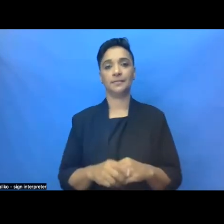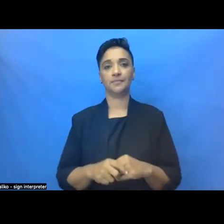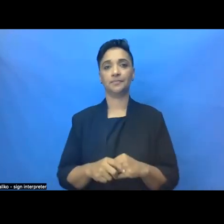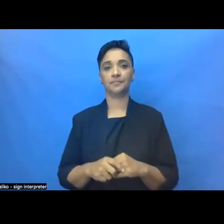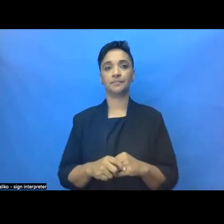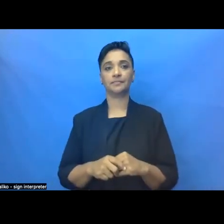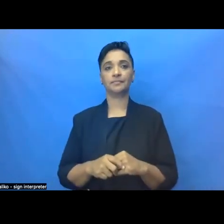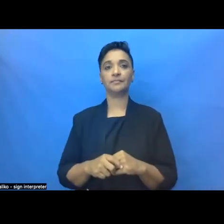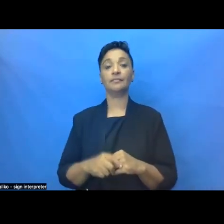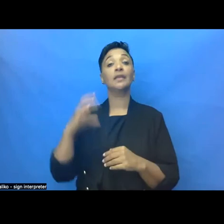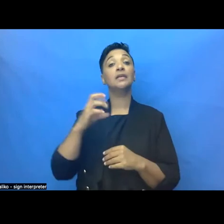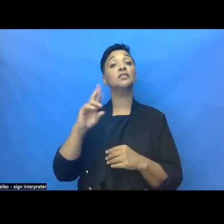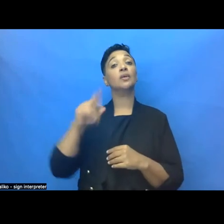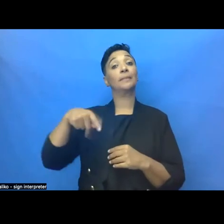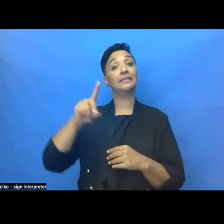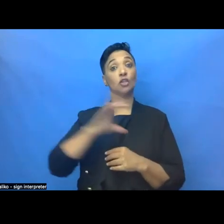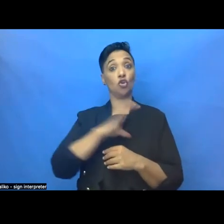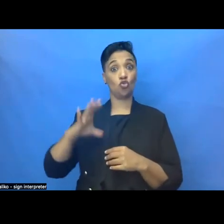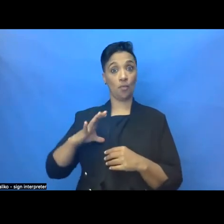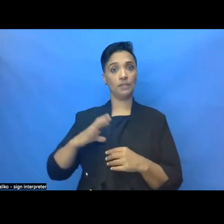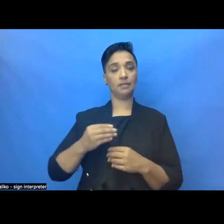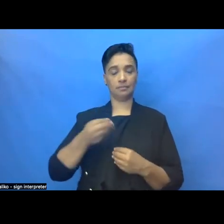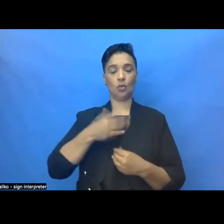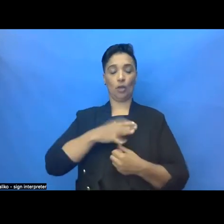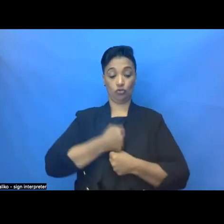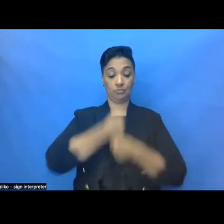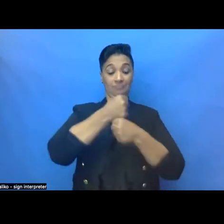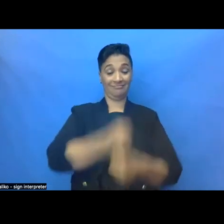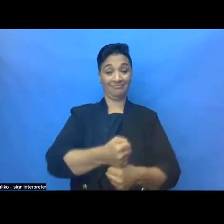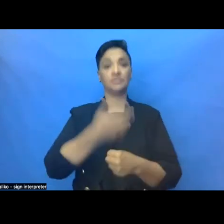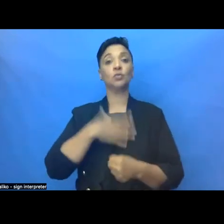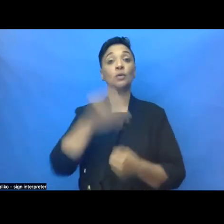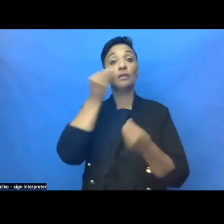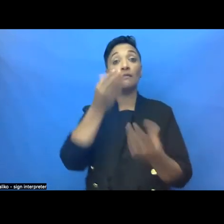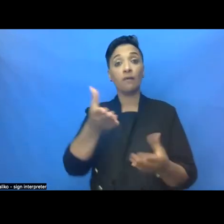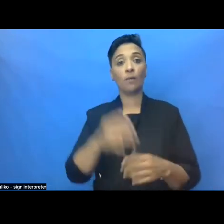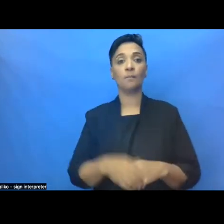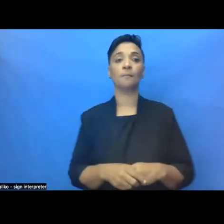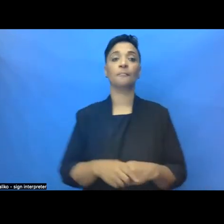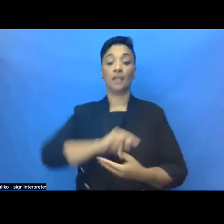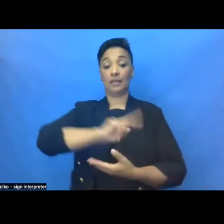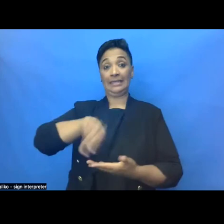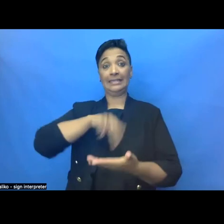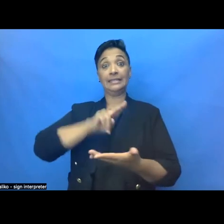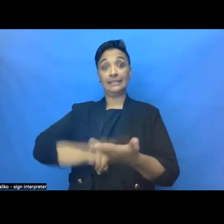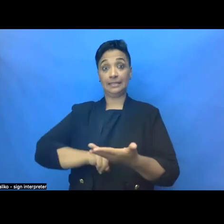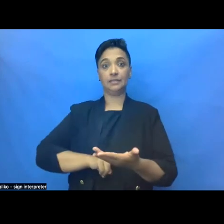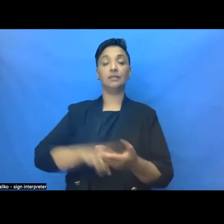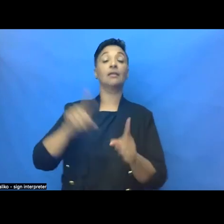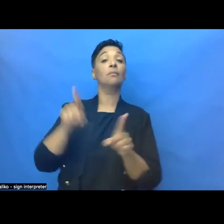the CRPD committee, I would like to remind the state parties of the convention, particularly and the donors